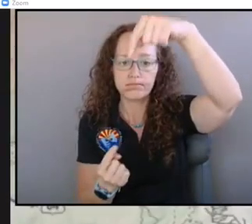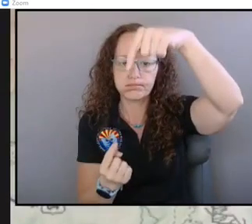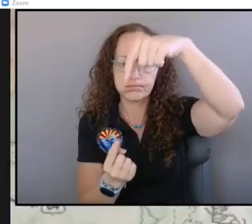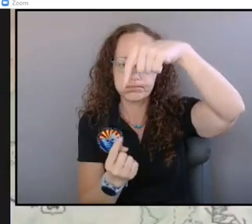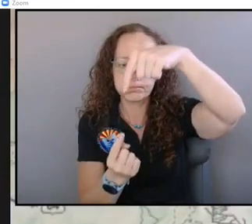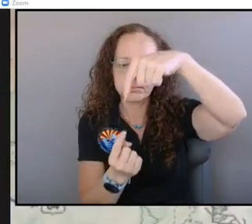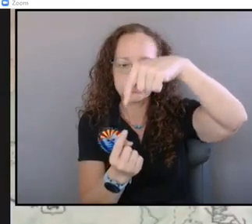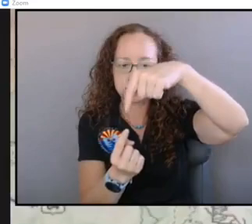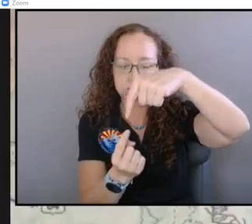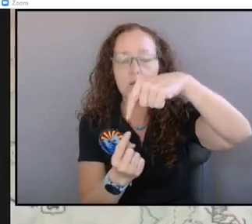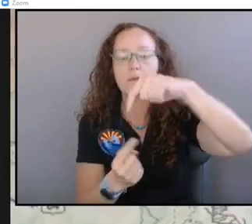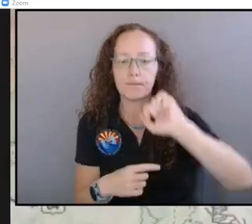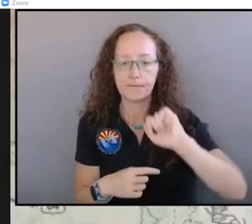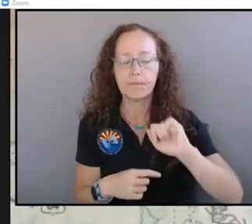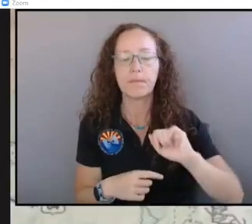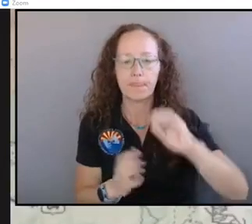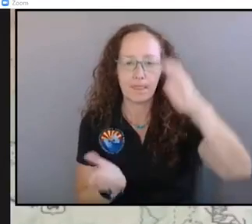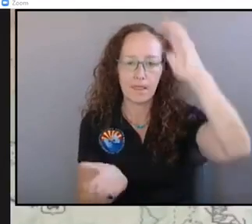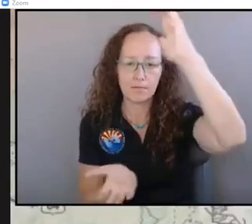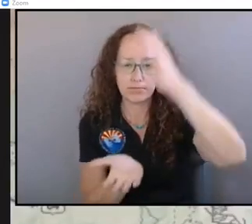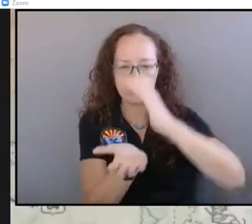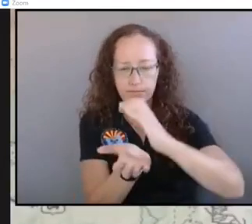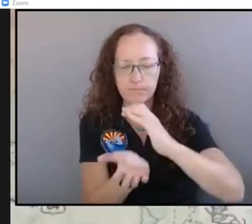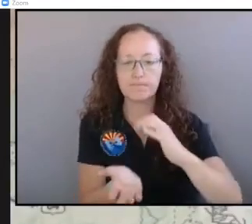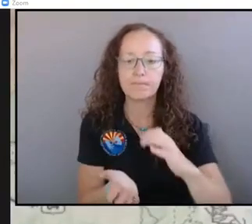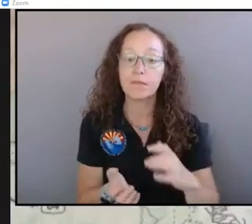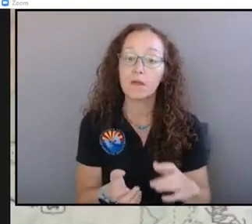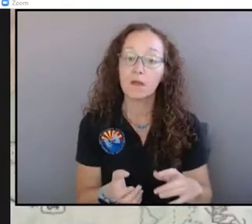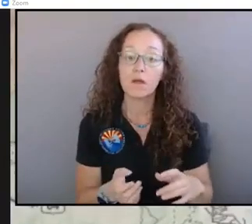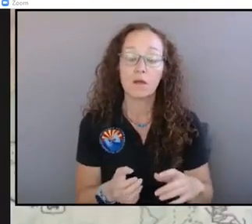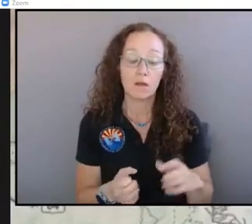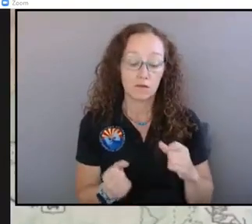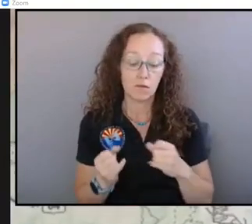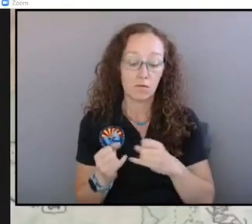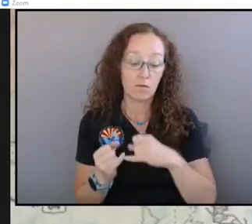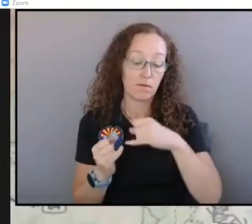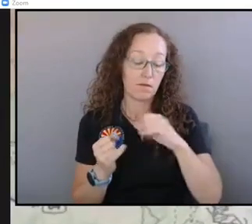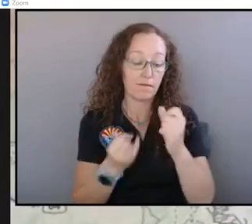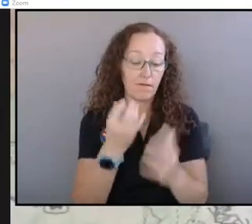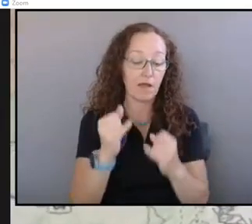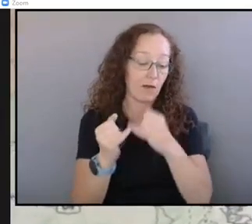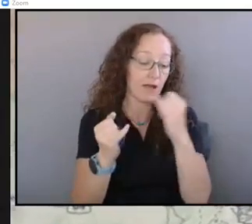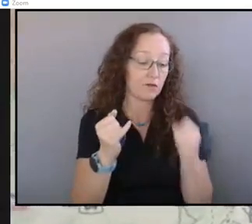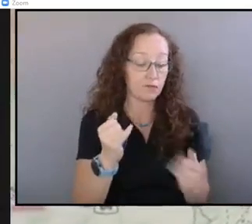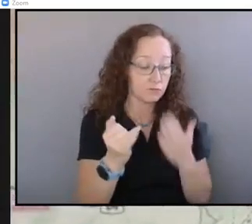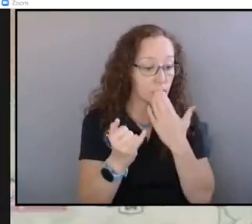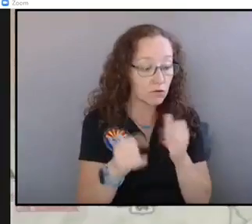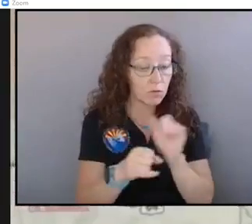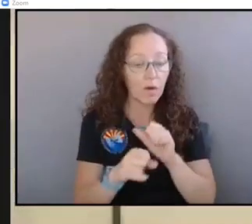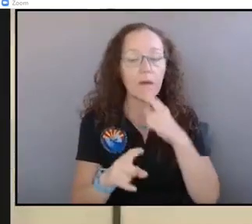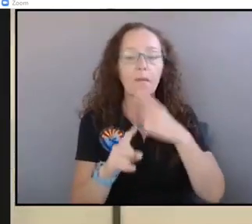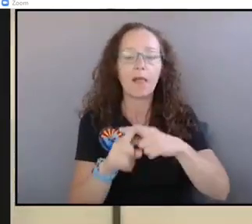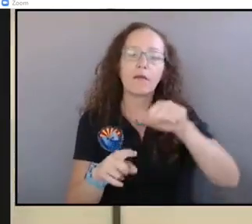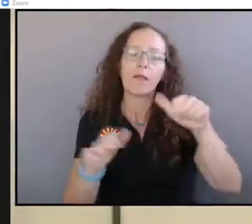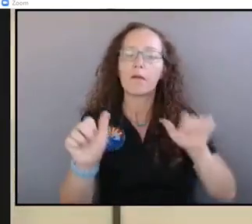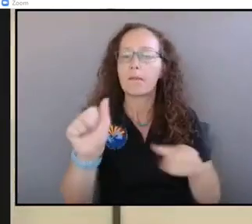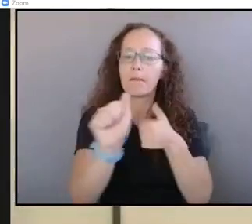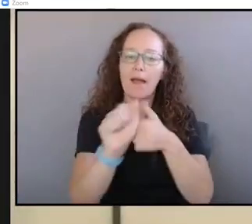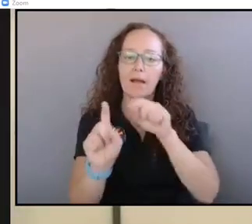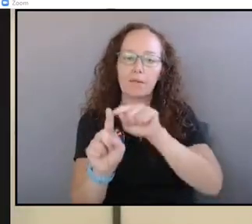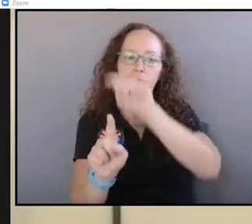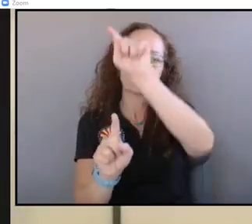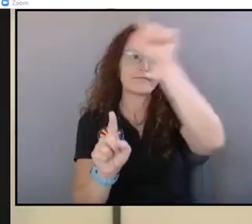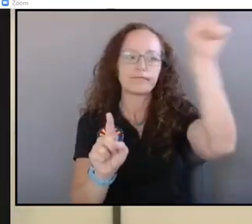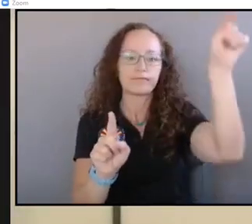work on the fire's edge, but also around outside of the fire's edge for contingency work. The